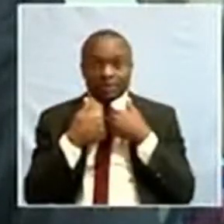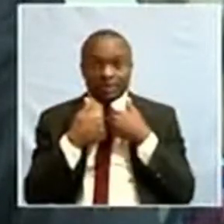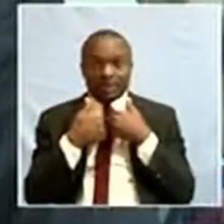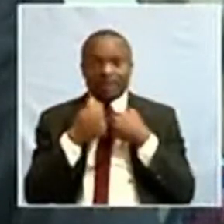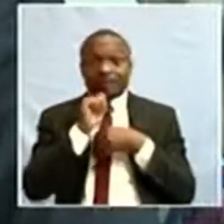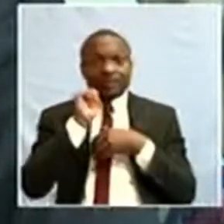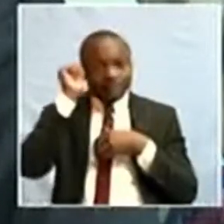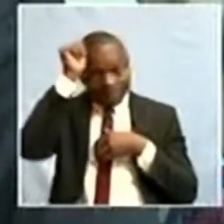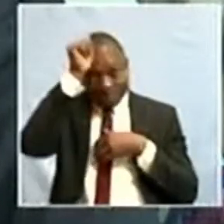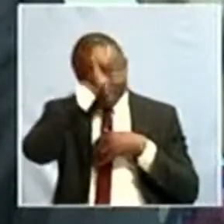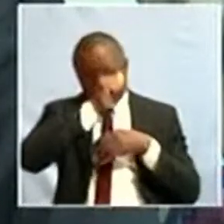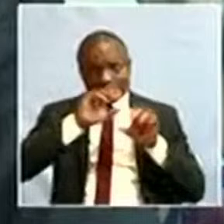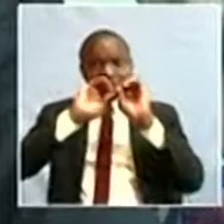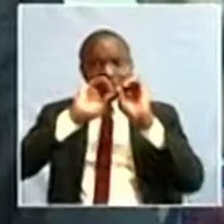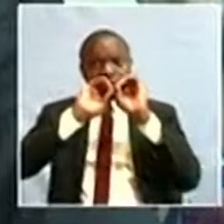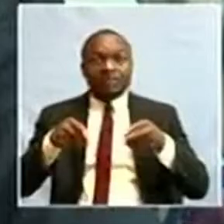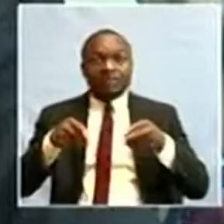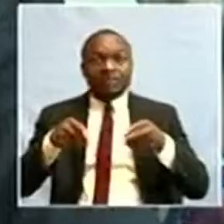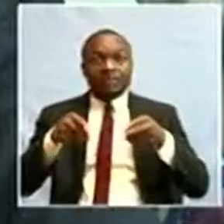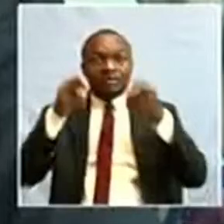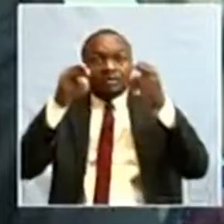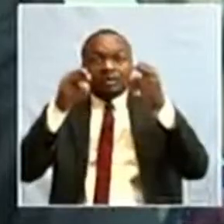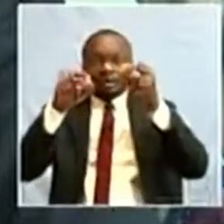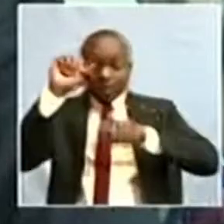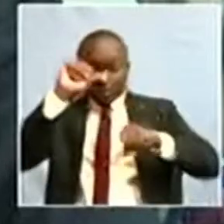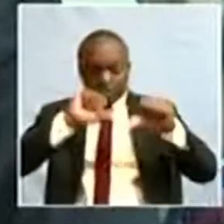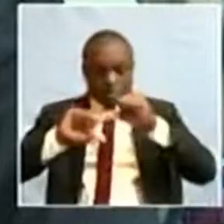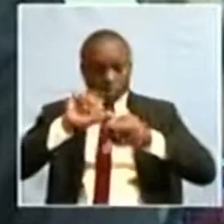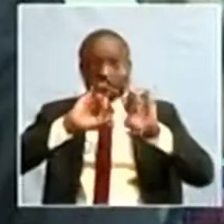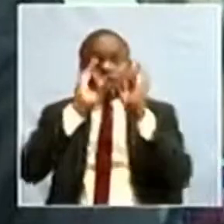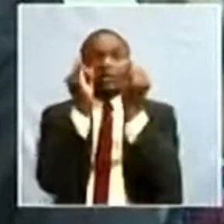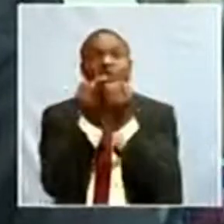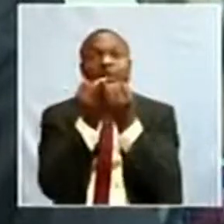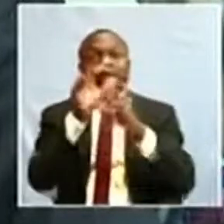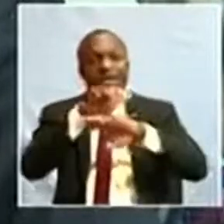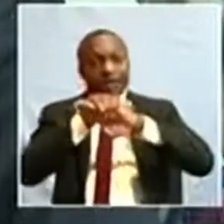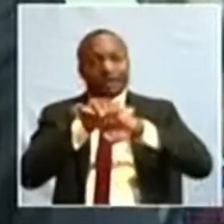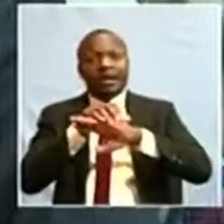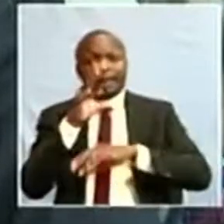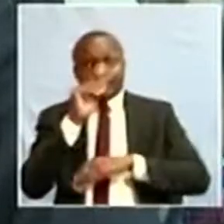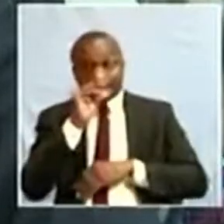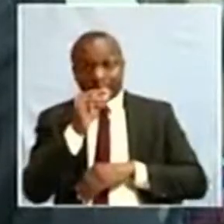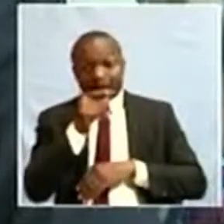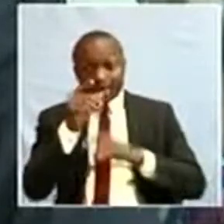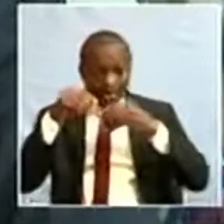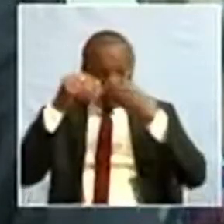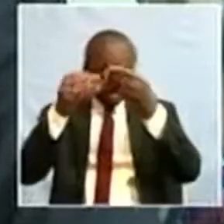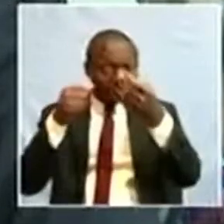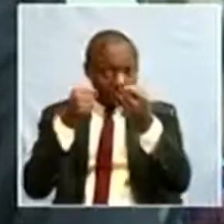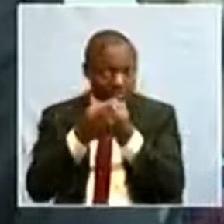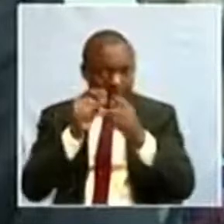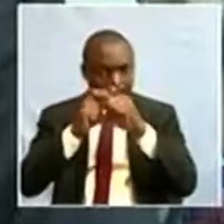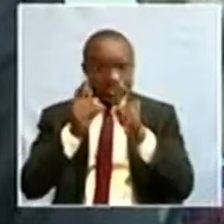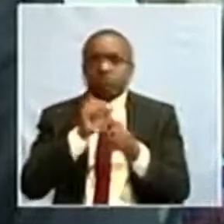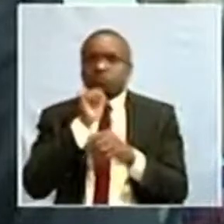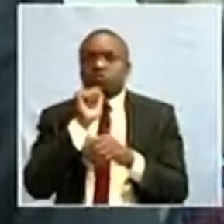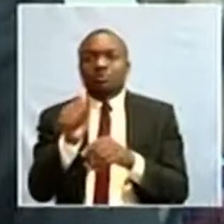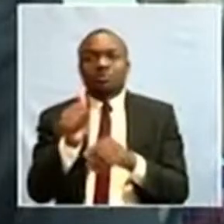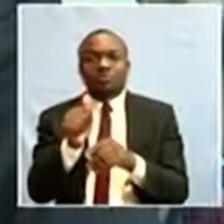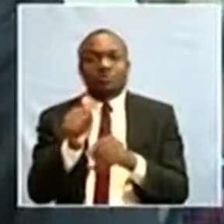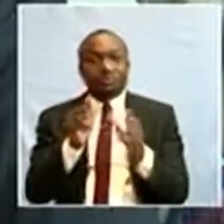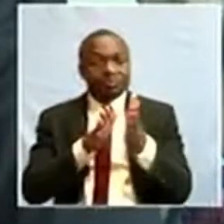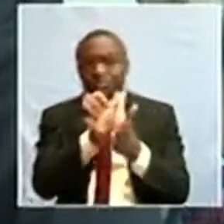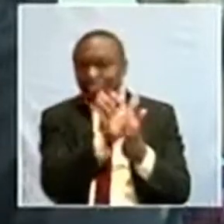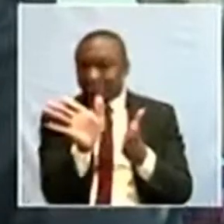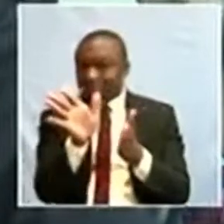is the African Organization for Supreme Audit Institutions, English speaking. Okay. So they offer support, but they don't deviate